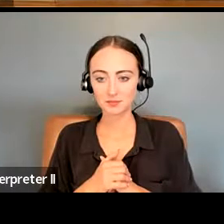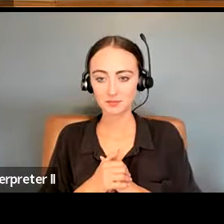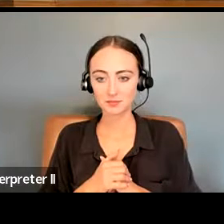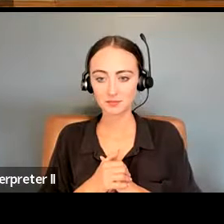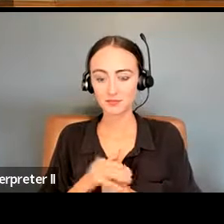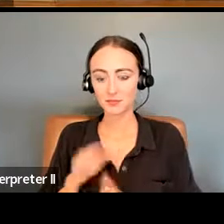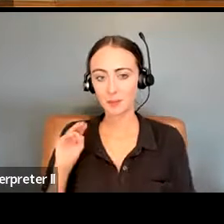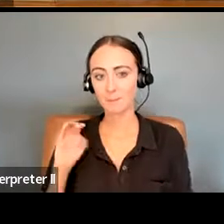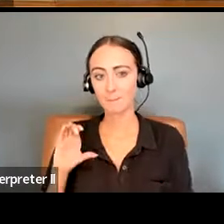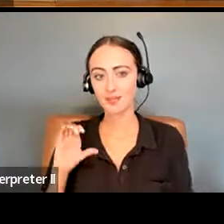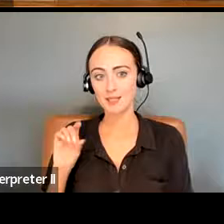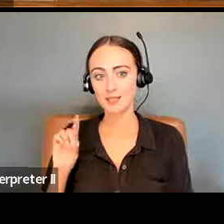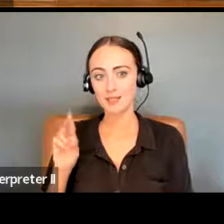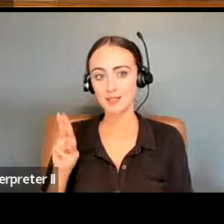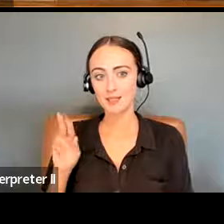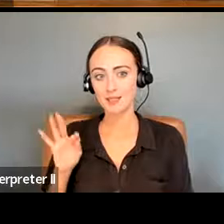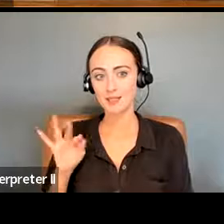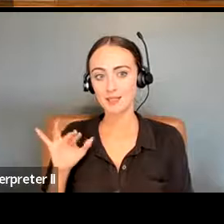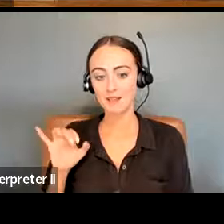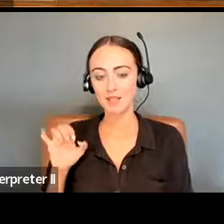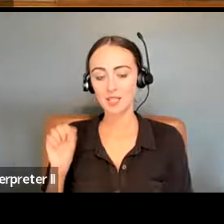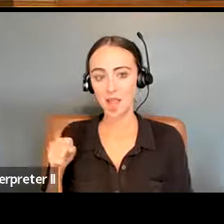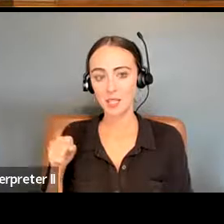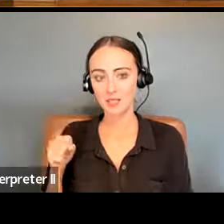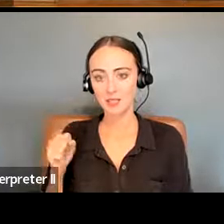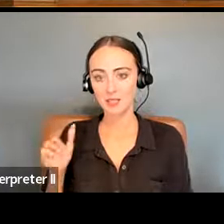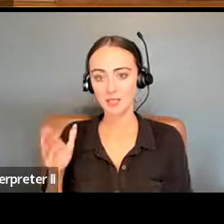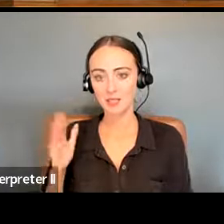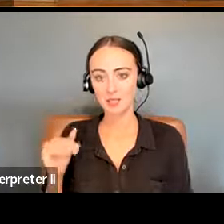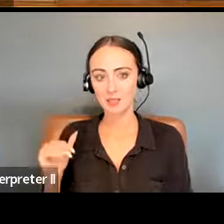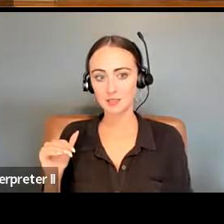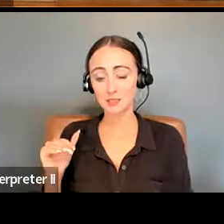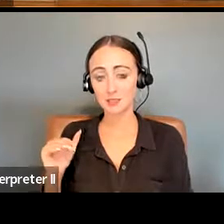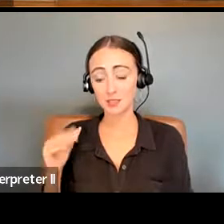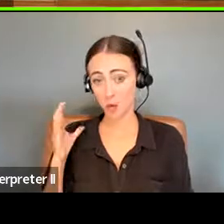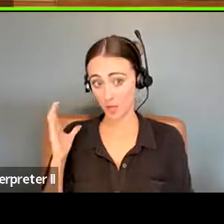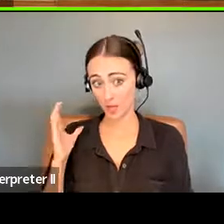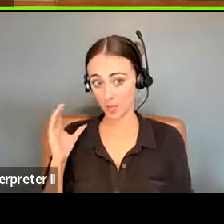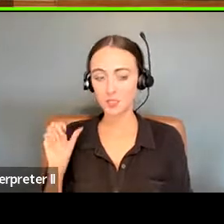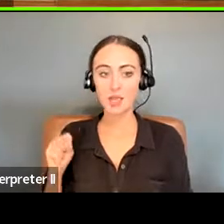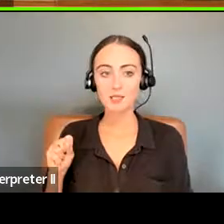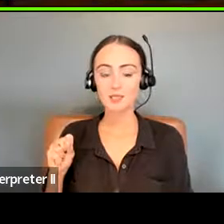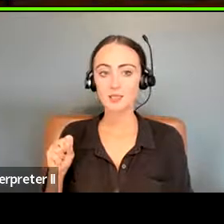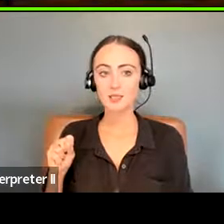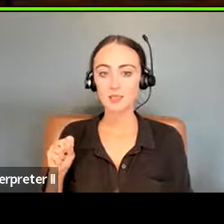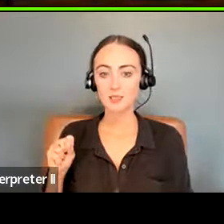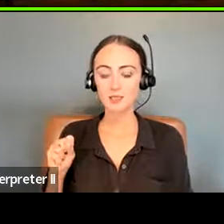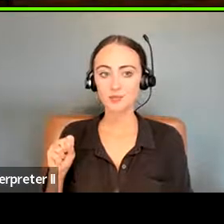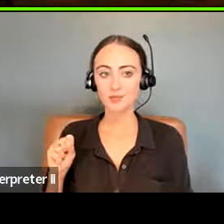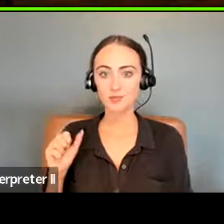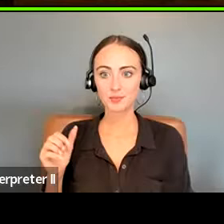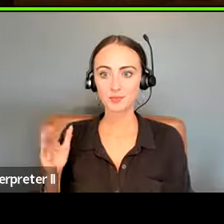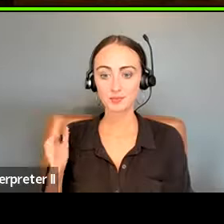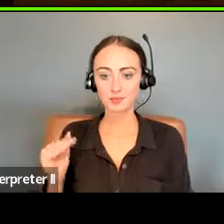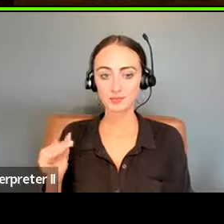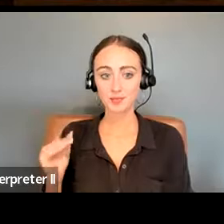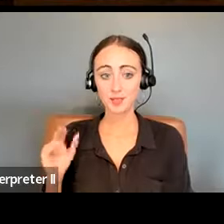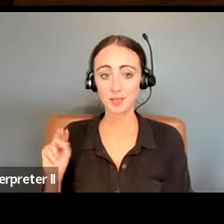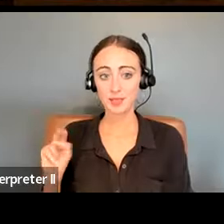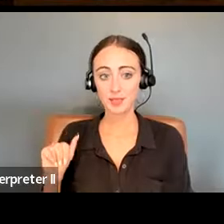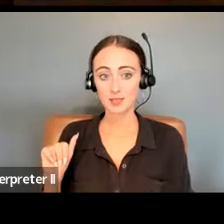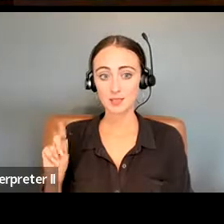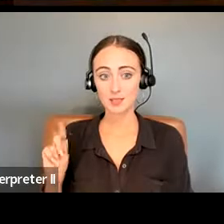Councilmember McDuffie, Yes. Member McDuffie votes yes. Chairman Mendelson, Yes. Chairman Mendelson votes yes. Councilmember